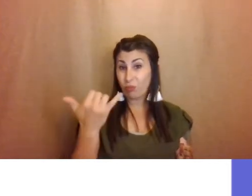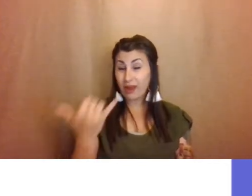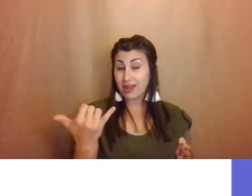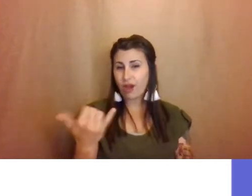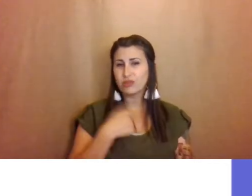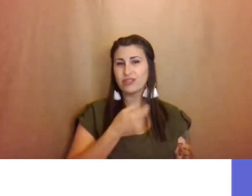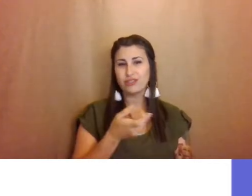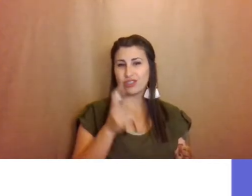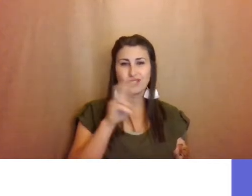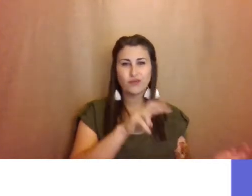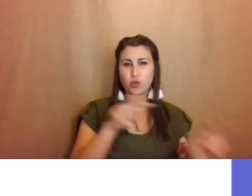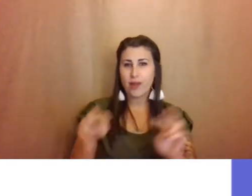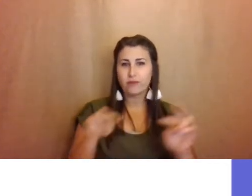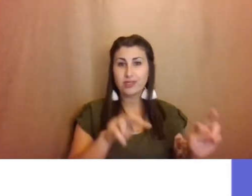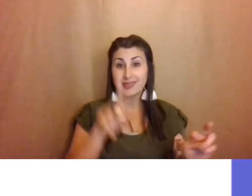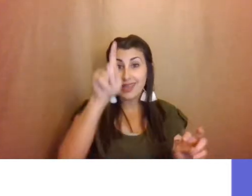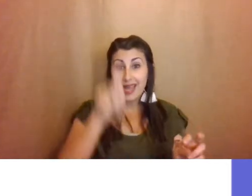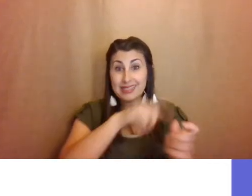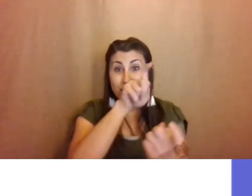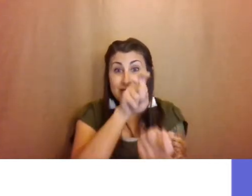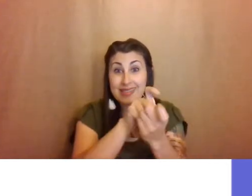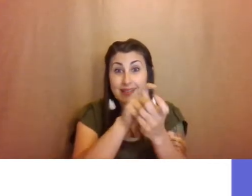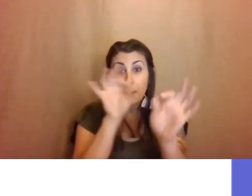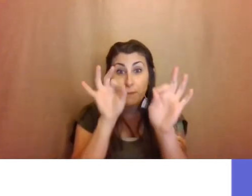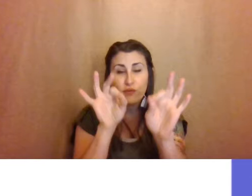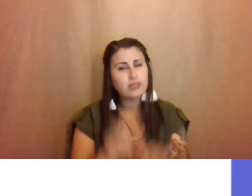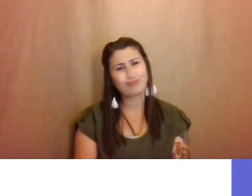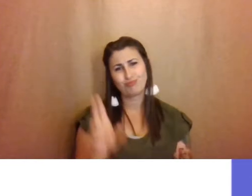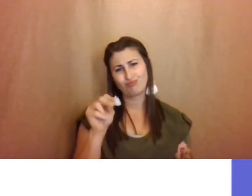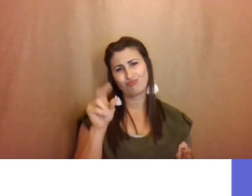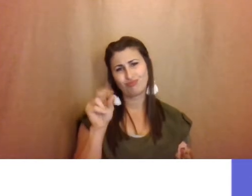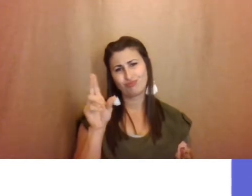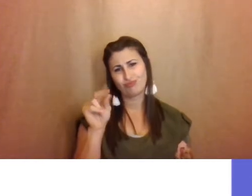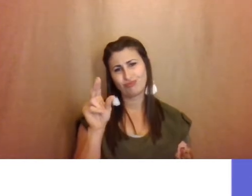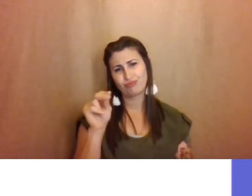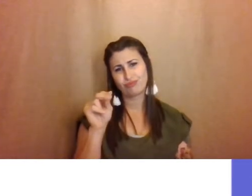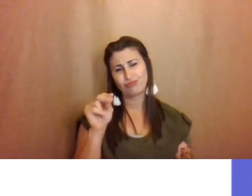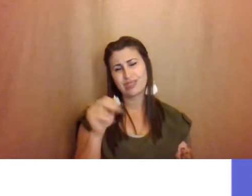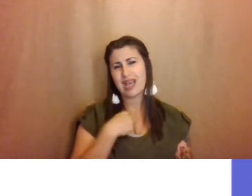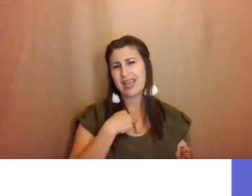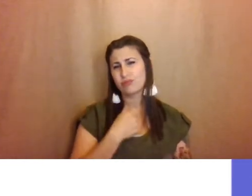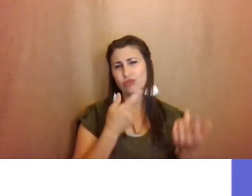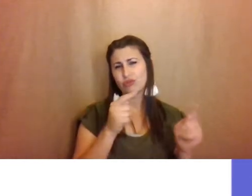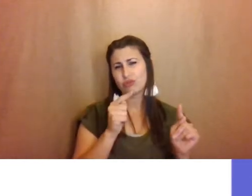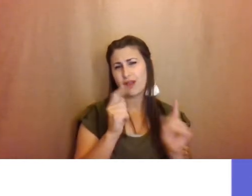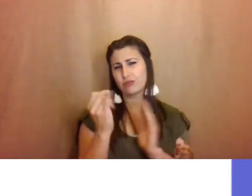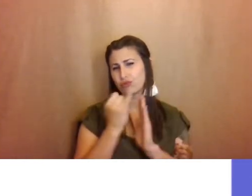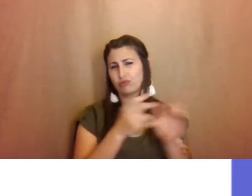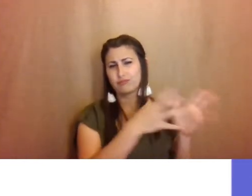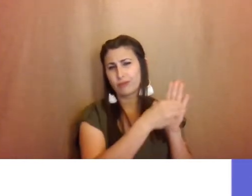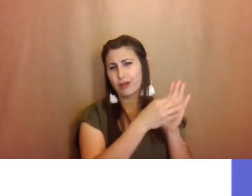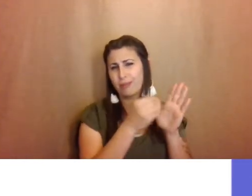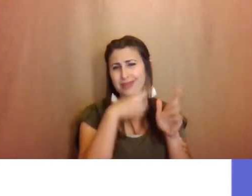And right now this is just for reference, so it doesn't matter that it's not the same exact size. So I just try to make it as similar as you